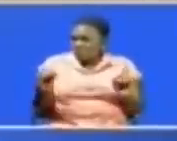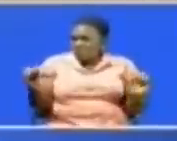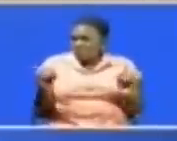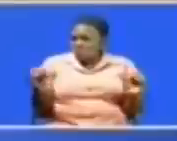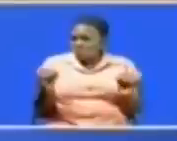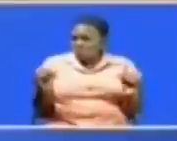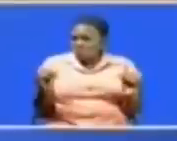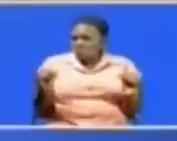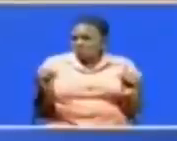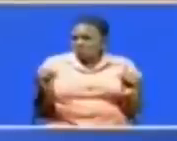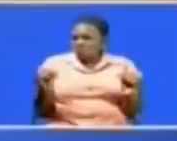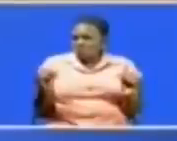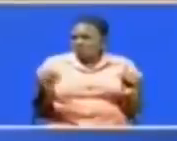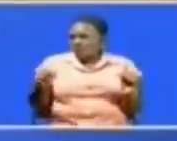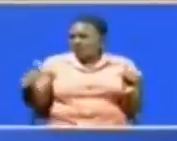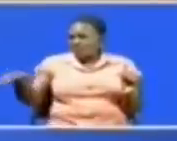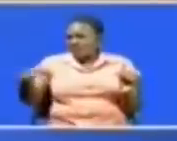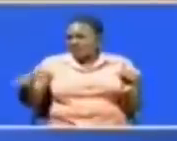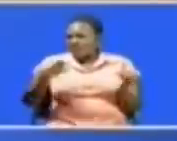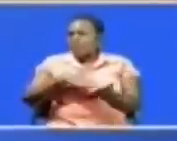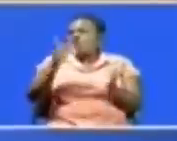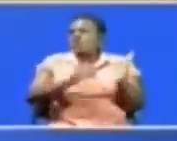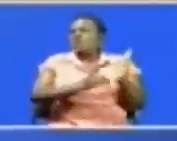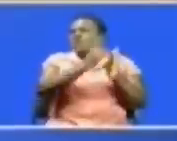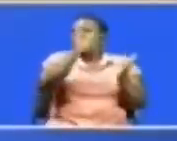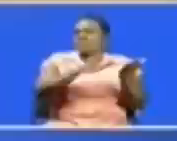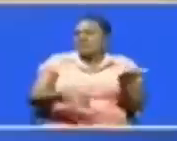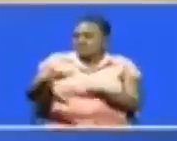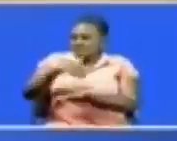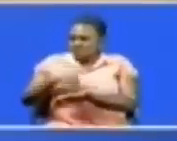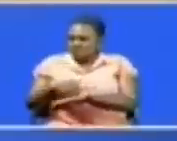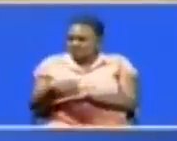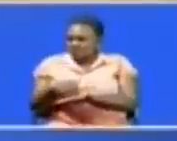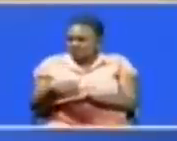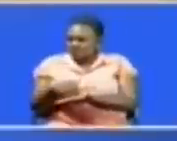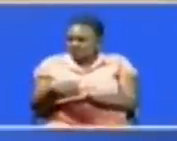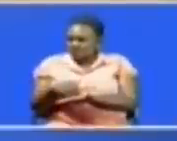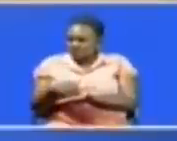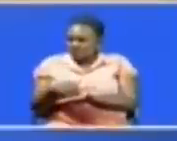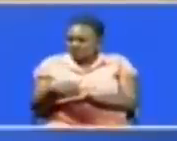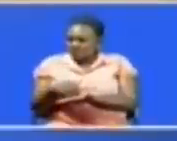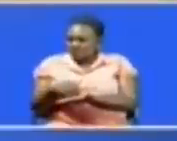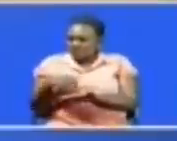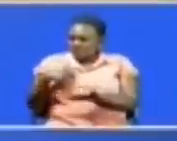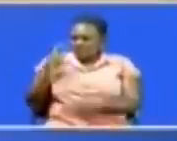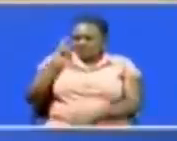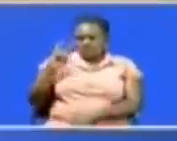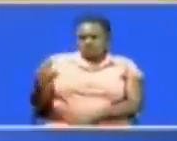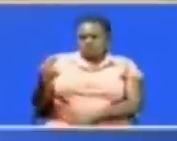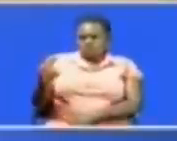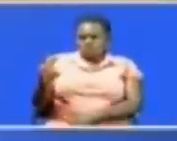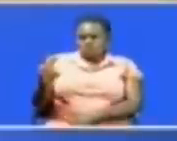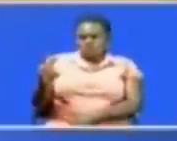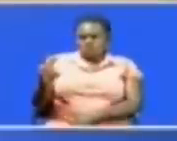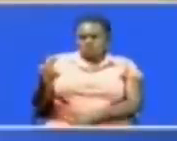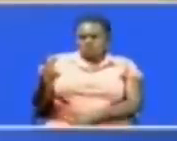of development, that the other areas and are receiving more somehow? You know, and I saw that posted by Mheshimiwa